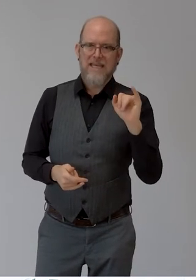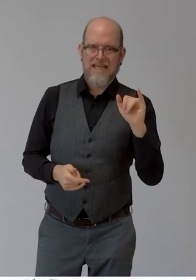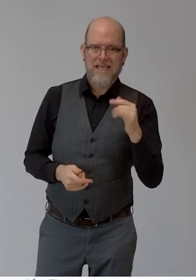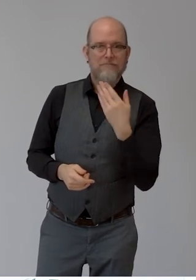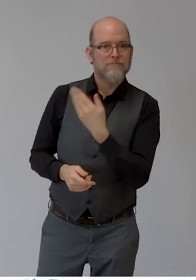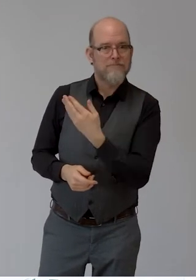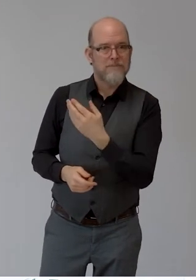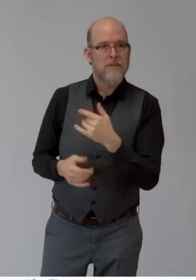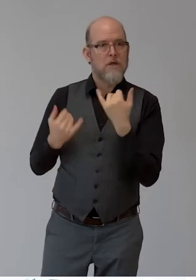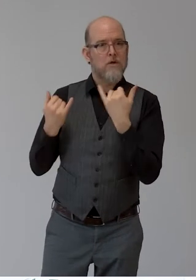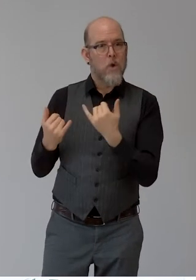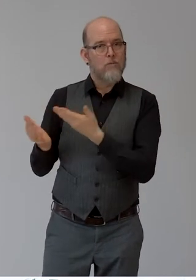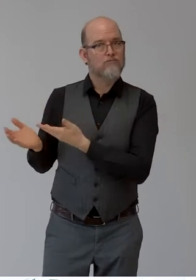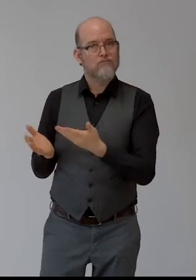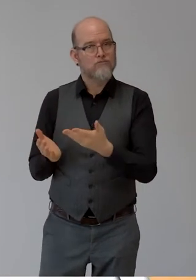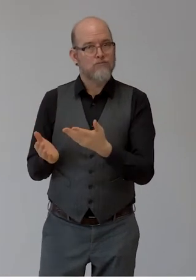the videos, please.